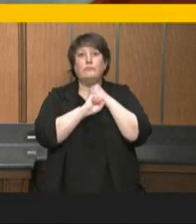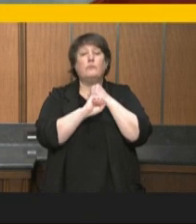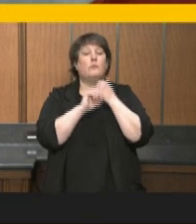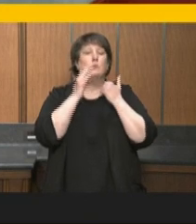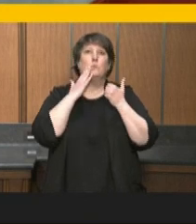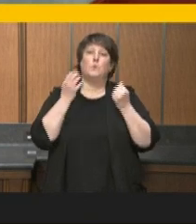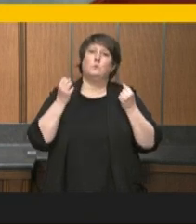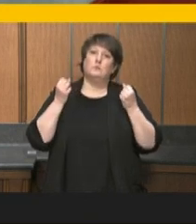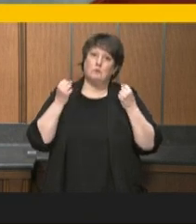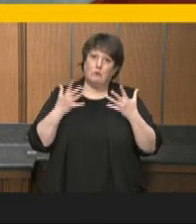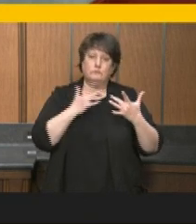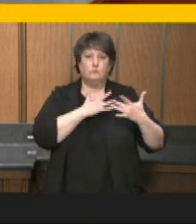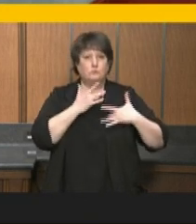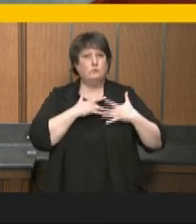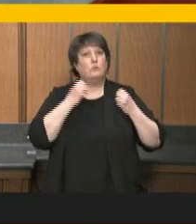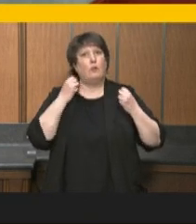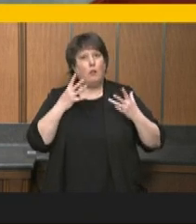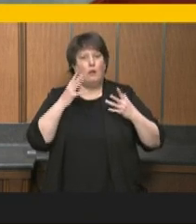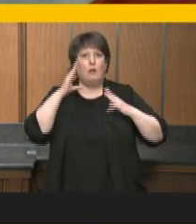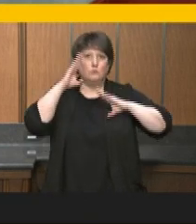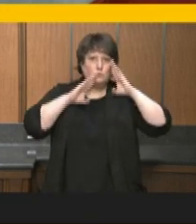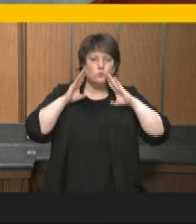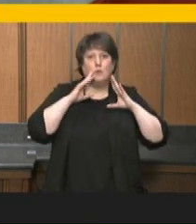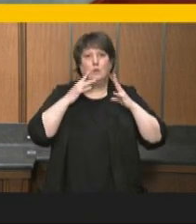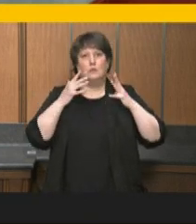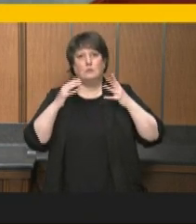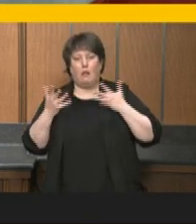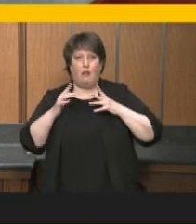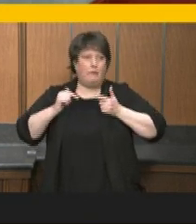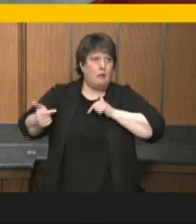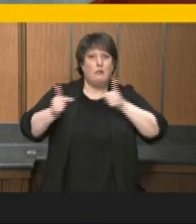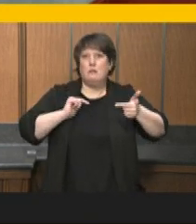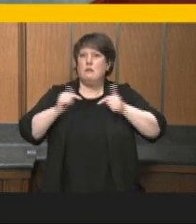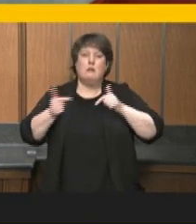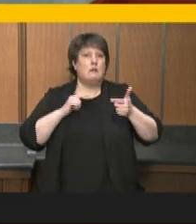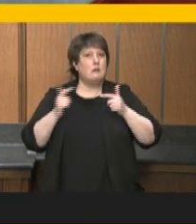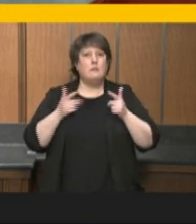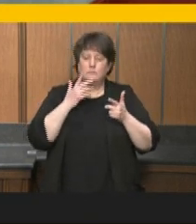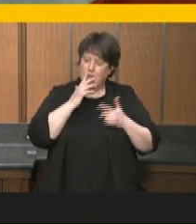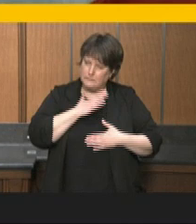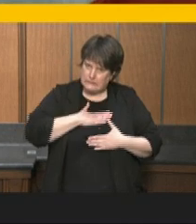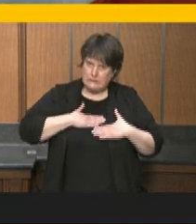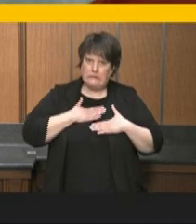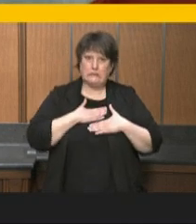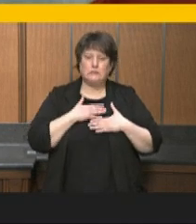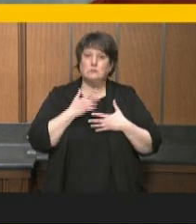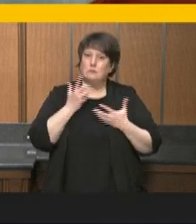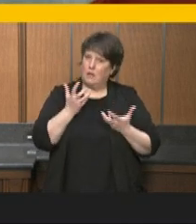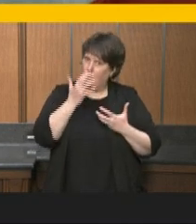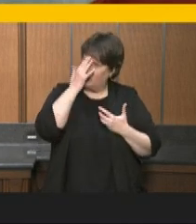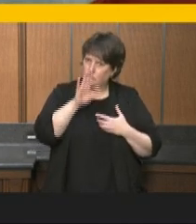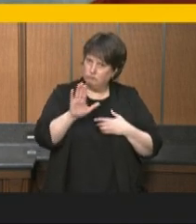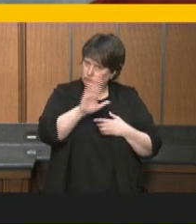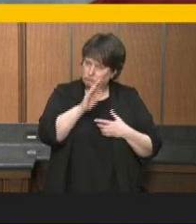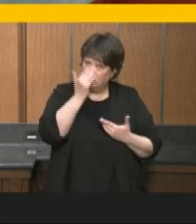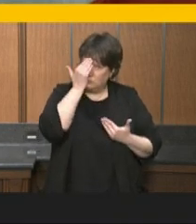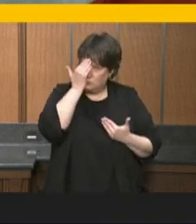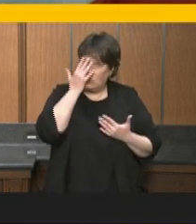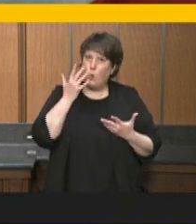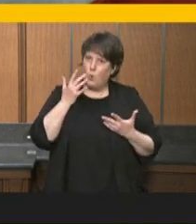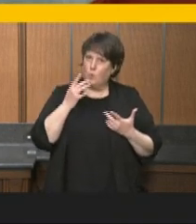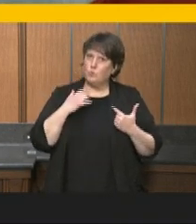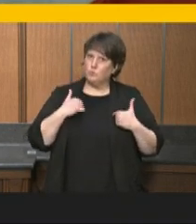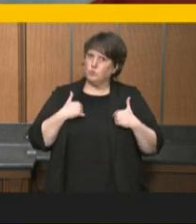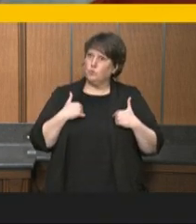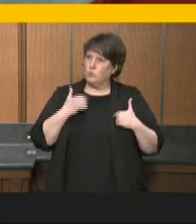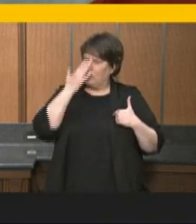and lots of concerns and lots of back and forths, but no, I want also Canadians to know that we are obviously taking this